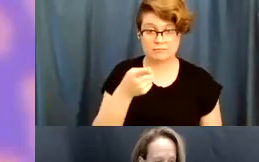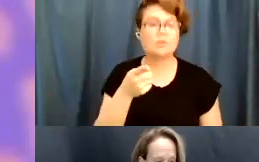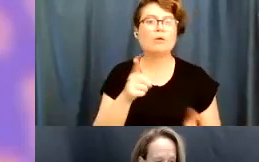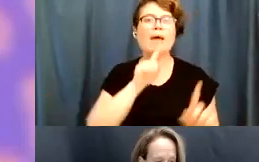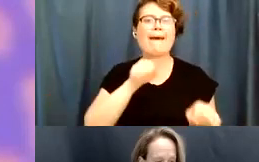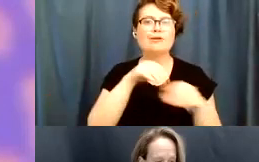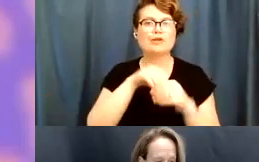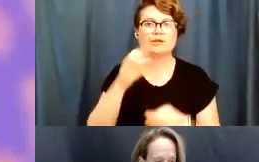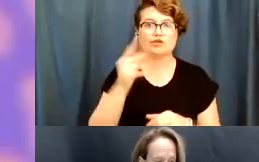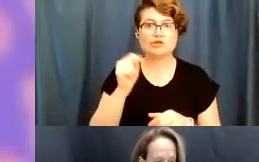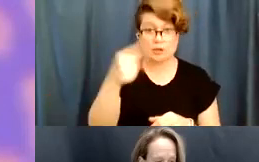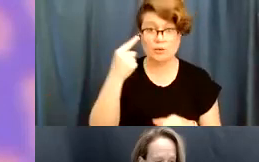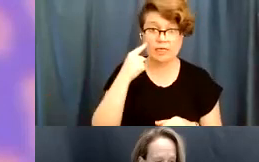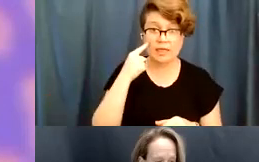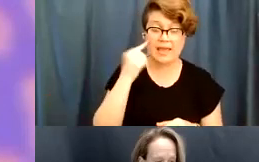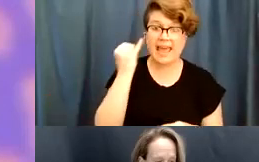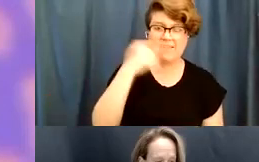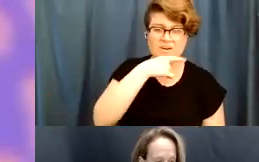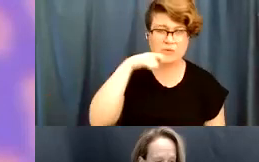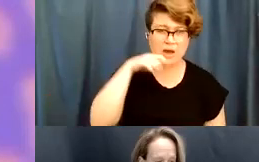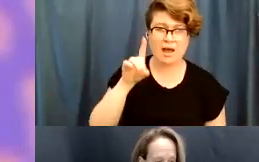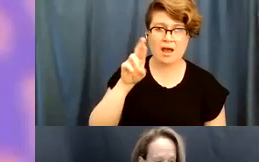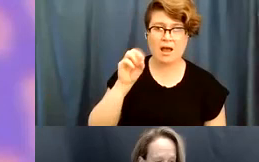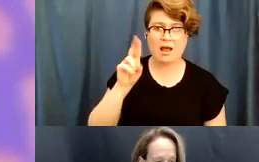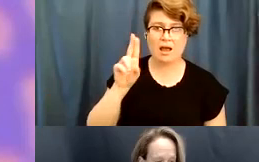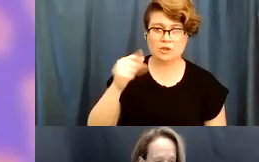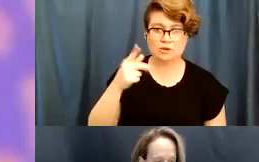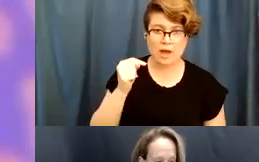care between drought and a season with lots of rain,